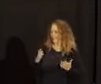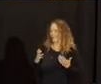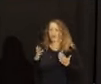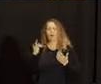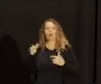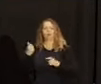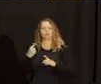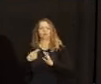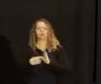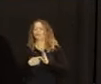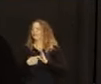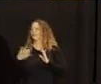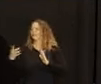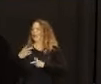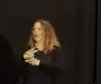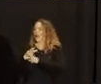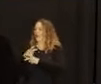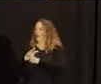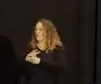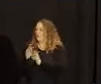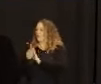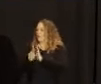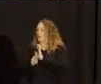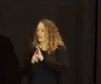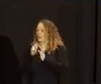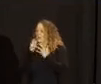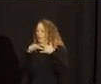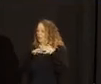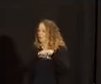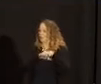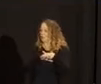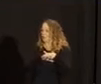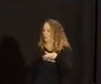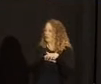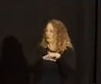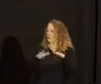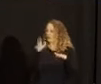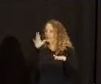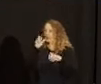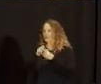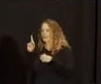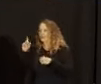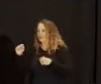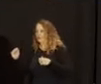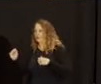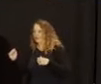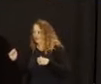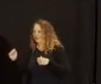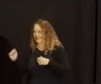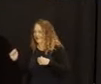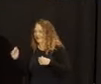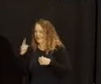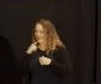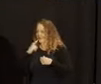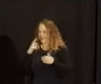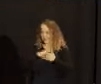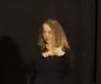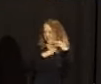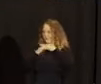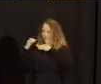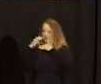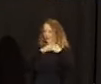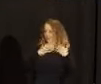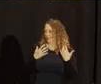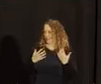you know, caregiver policy isn't inclusive of parents with disabilities with some of these overtime caps? What does it